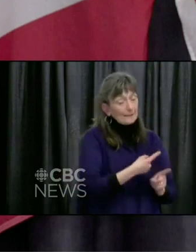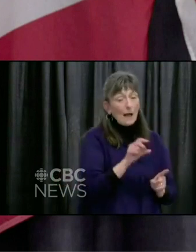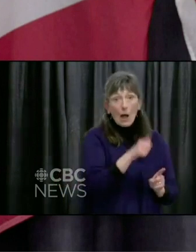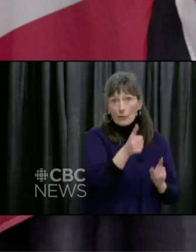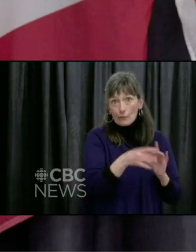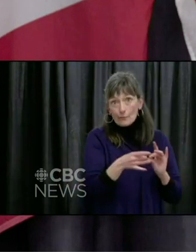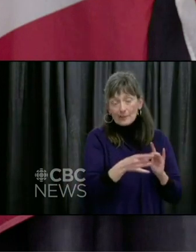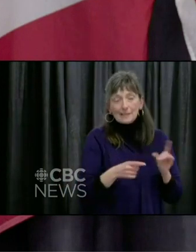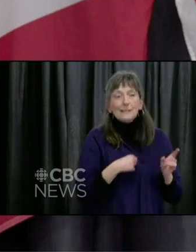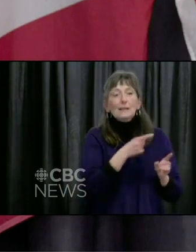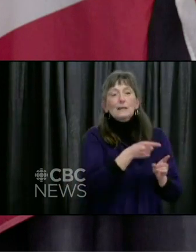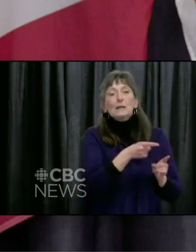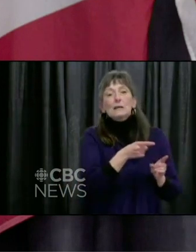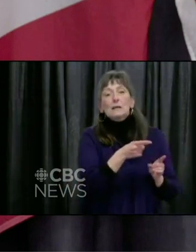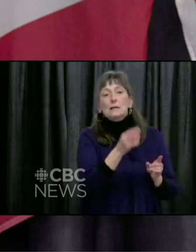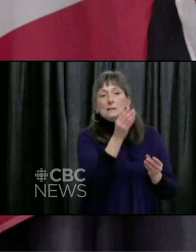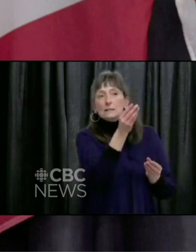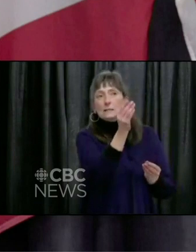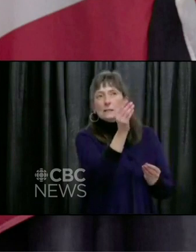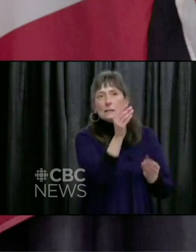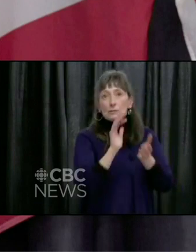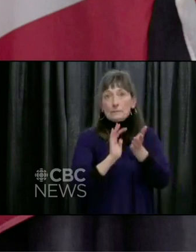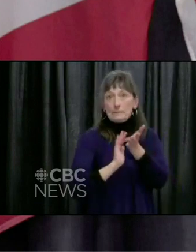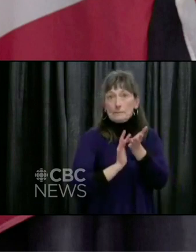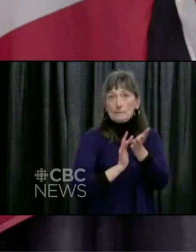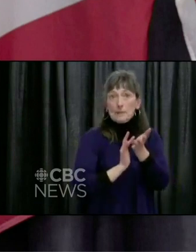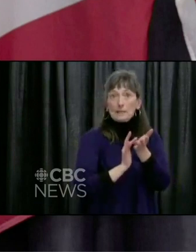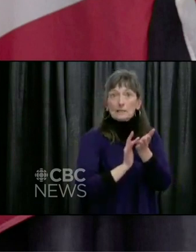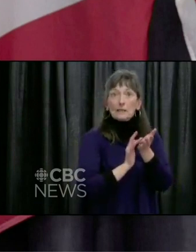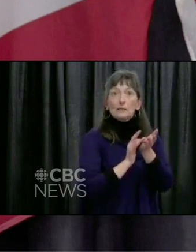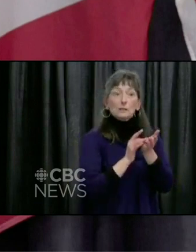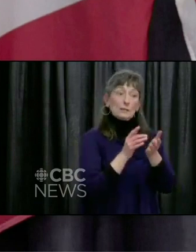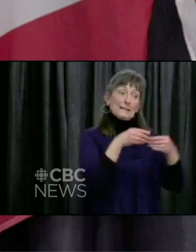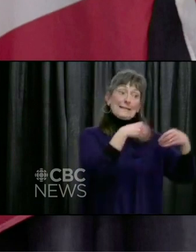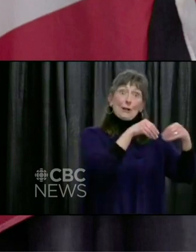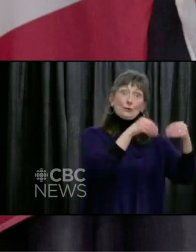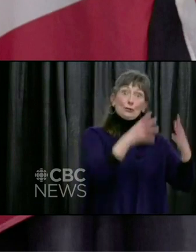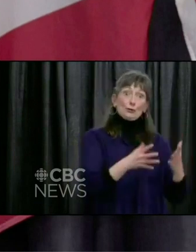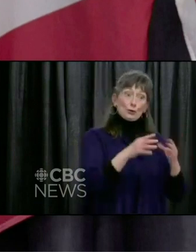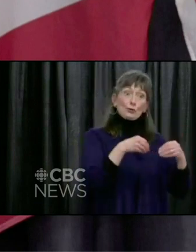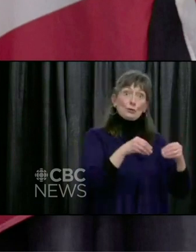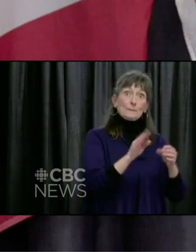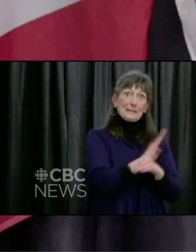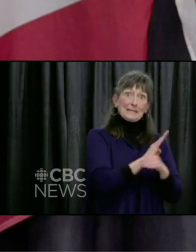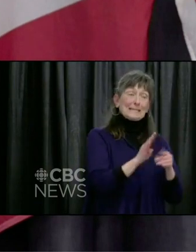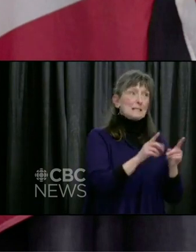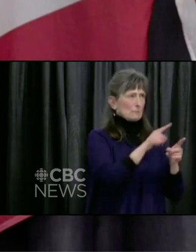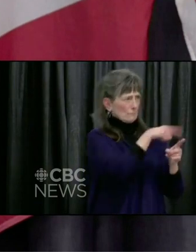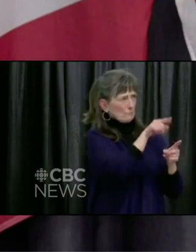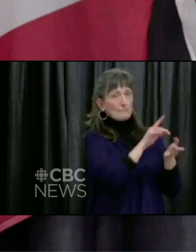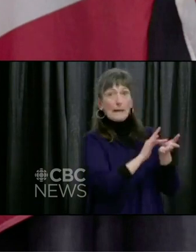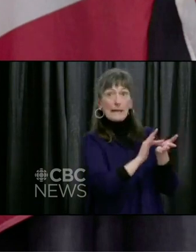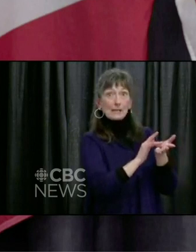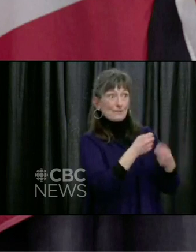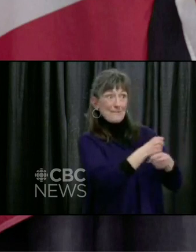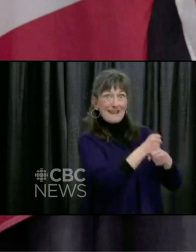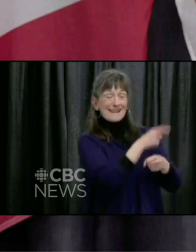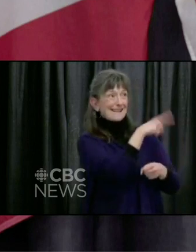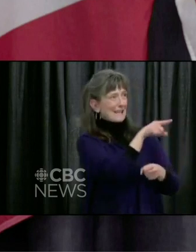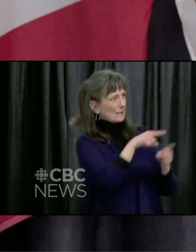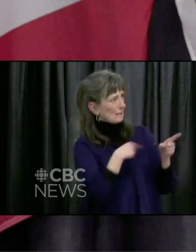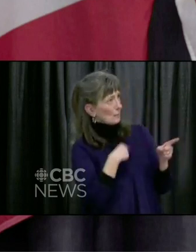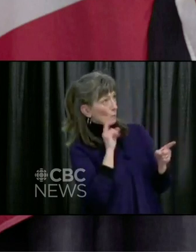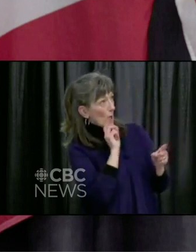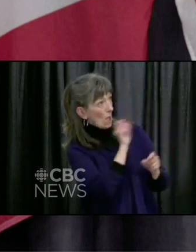had information from drug wholesalers that in actual fact the supply situation in the short and